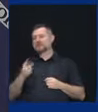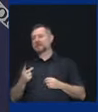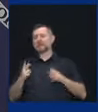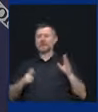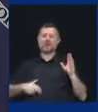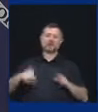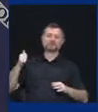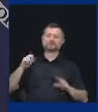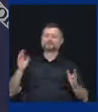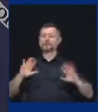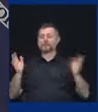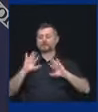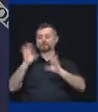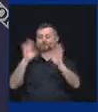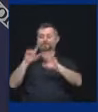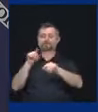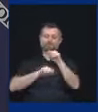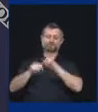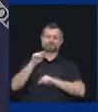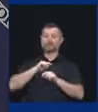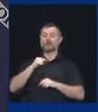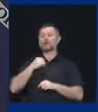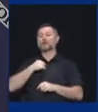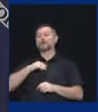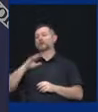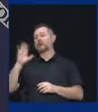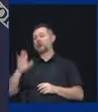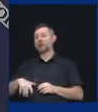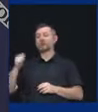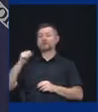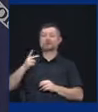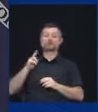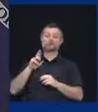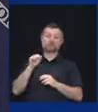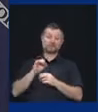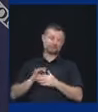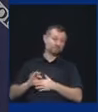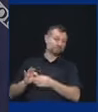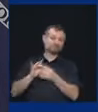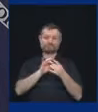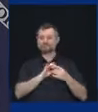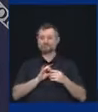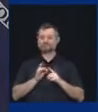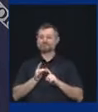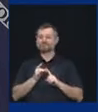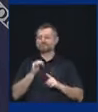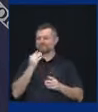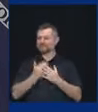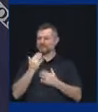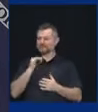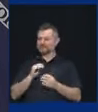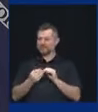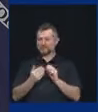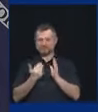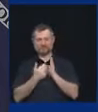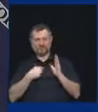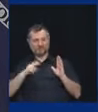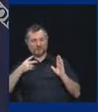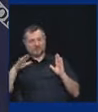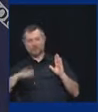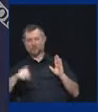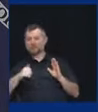second lowest positivity in the United States of America. That's a fact. There's one state and